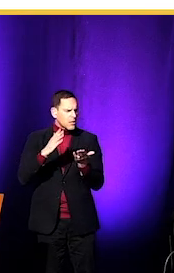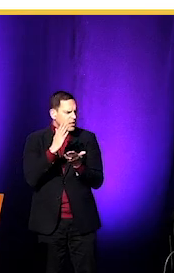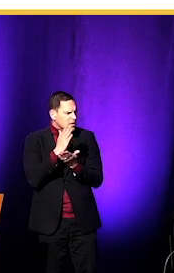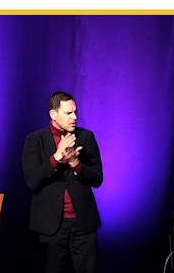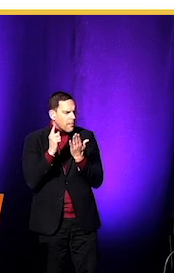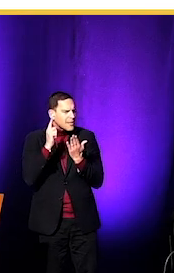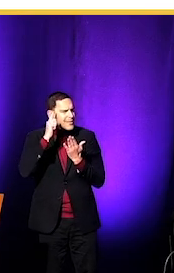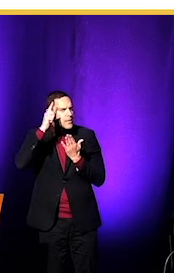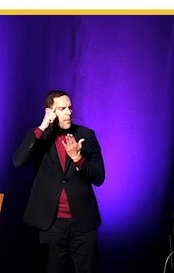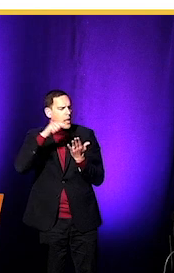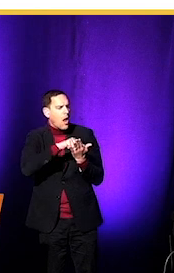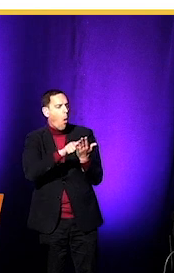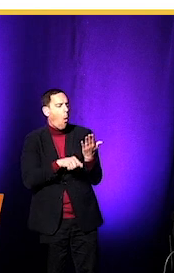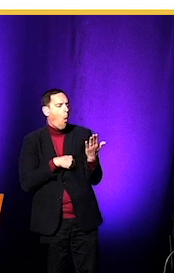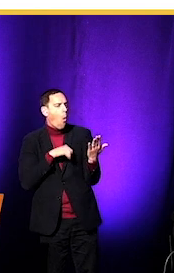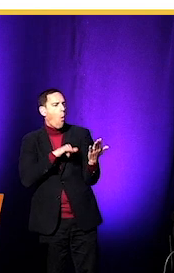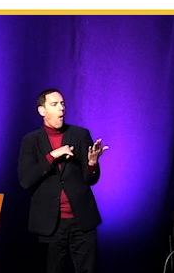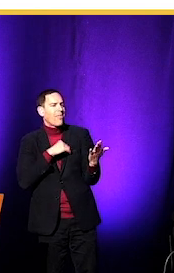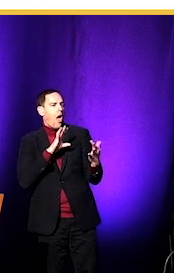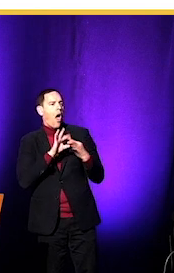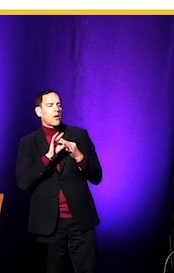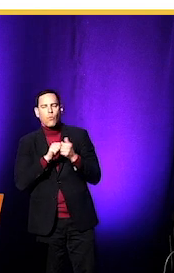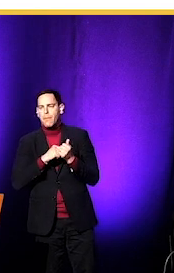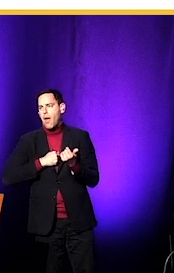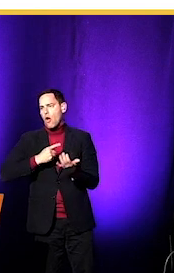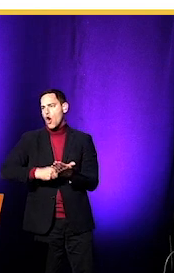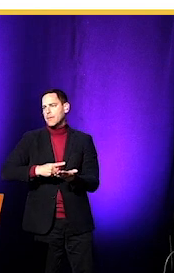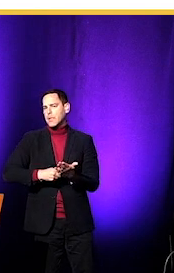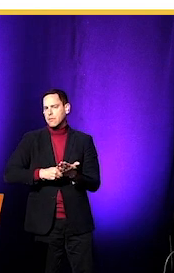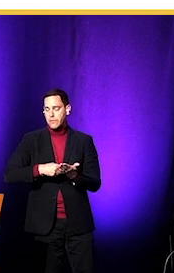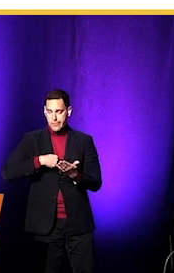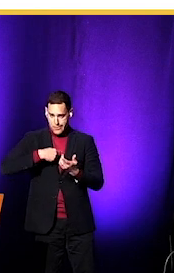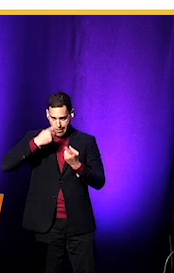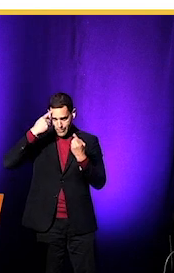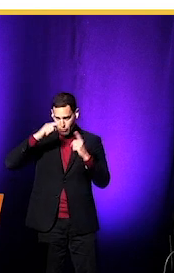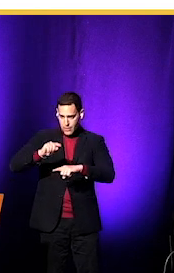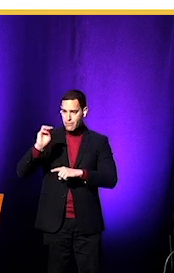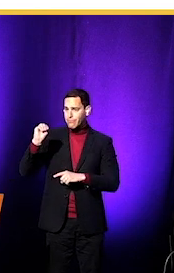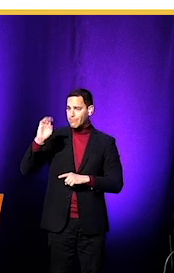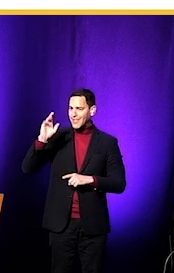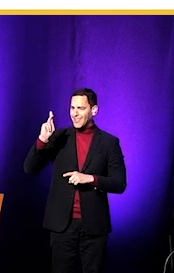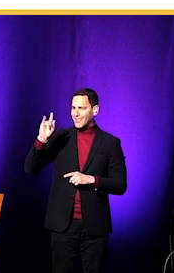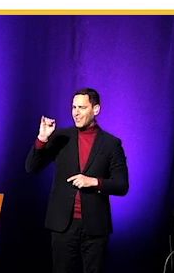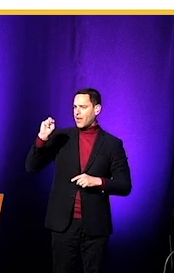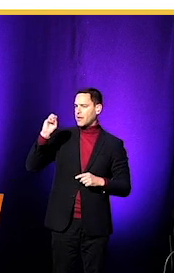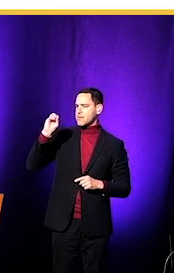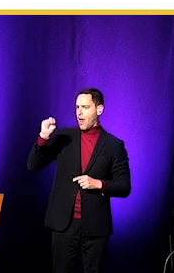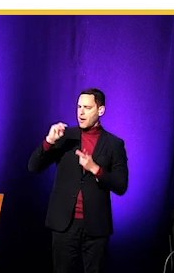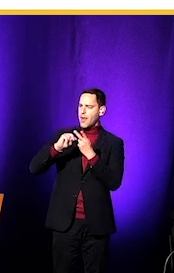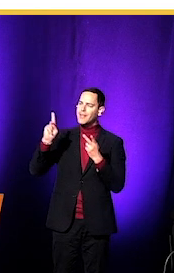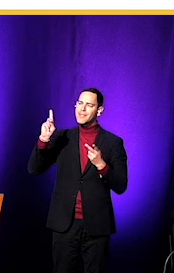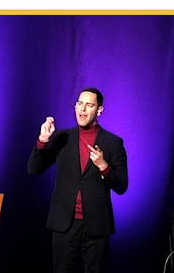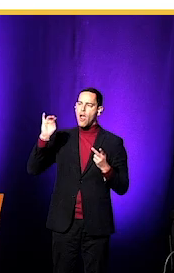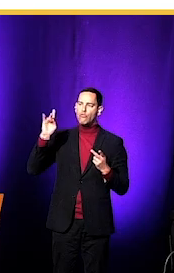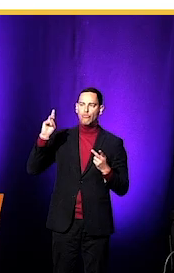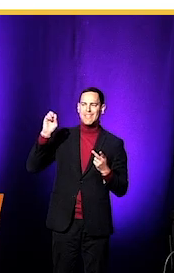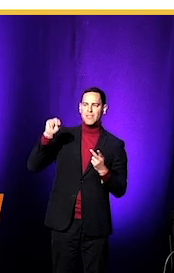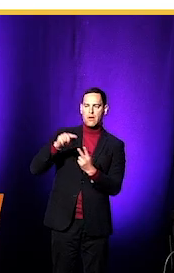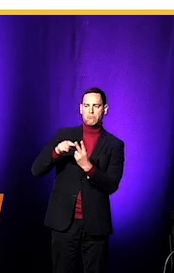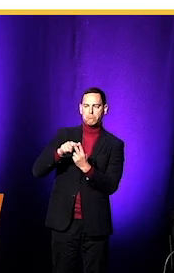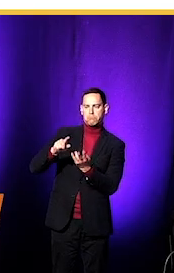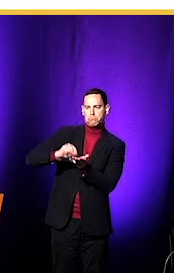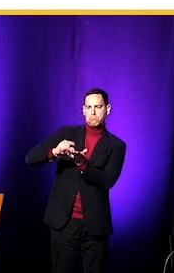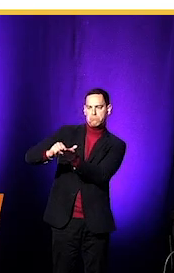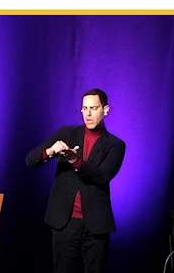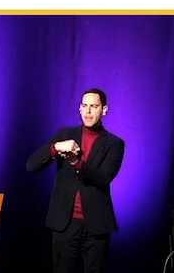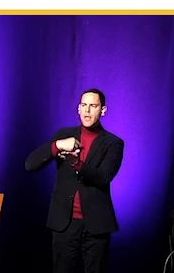my argument here. I agree with scholars McKinnon and Derrickson, who note that when the ecological notions of